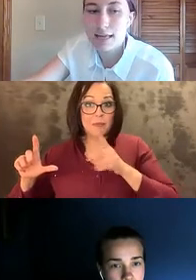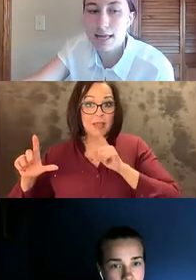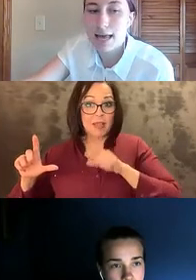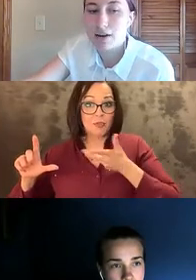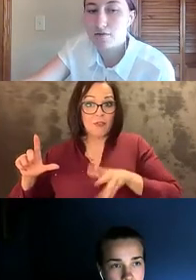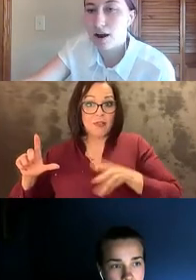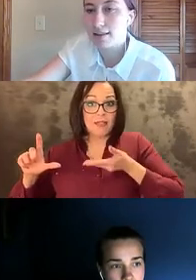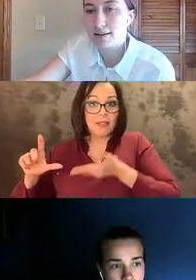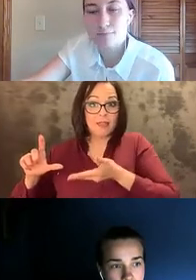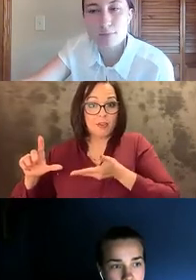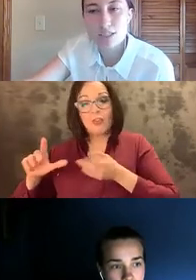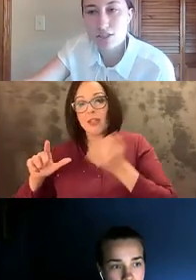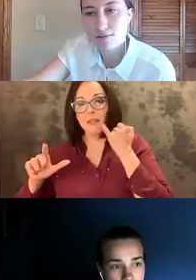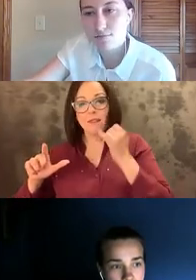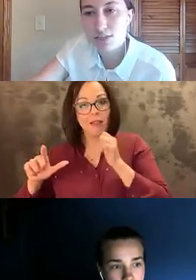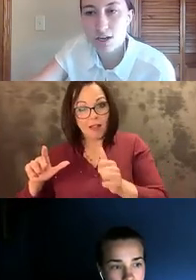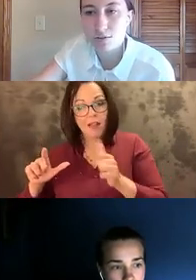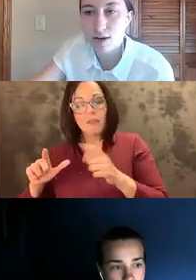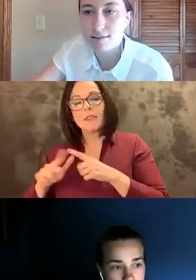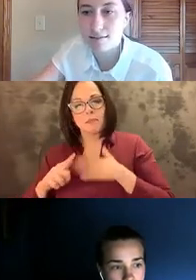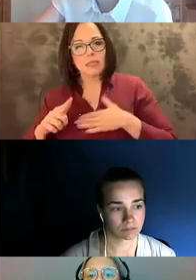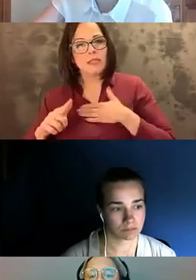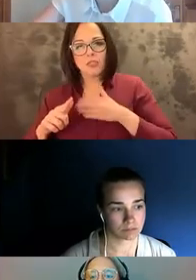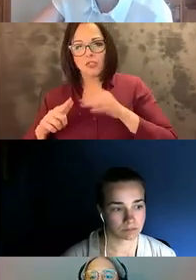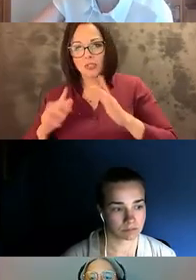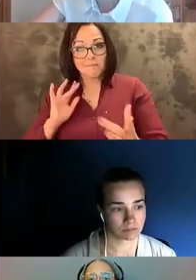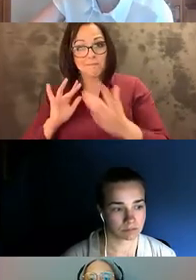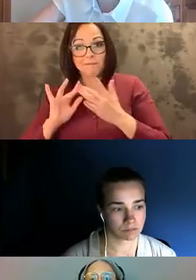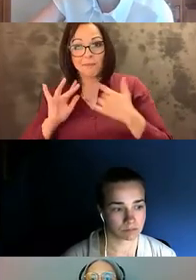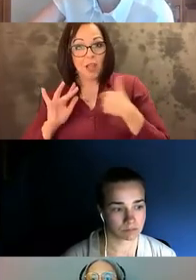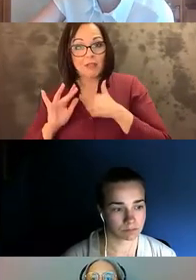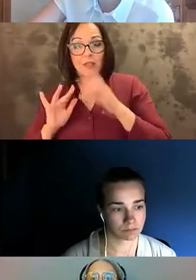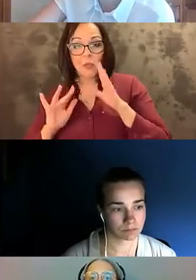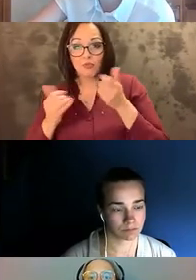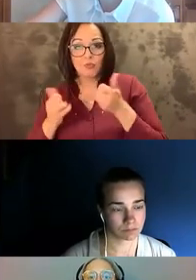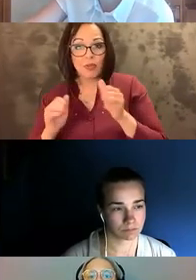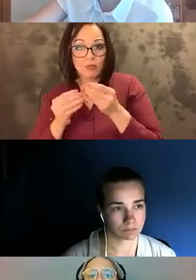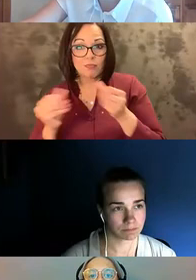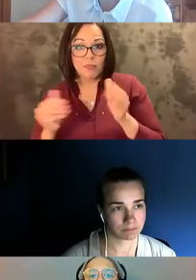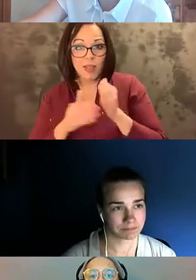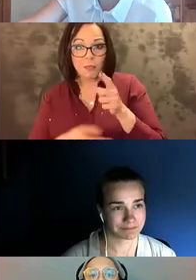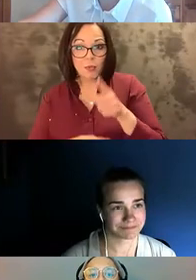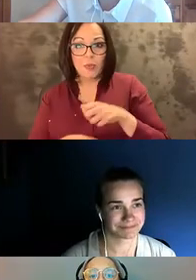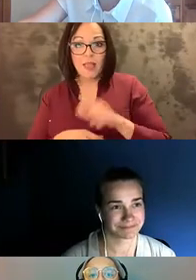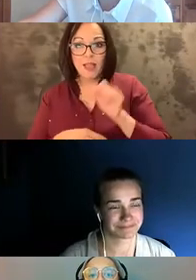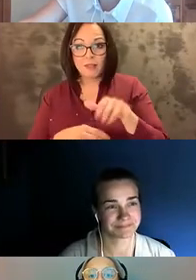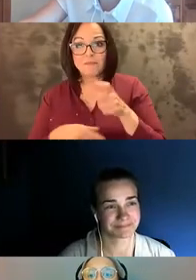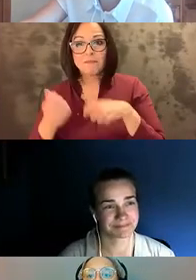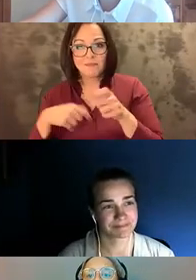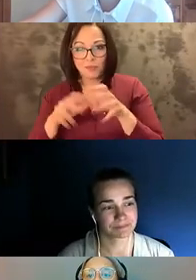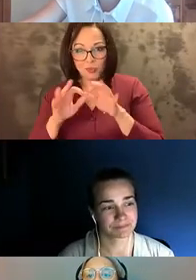answered. And if not, then please just reach out to us and we're going to do our best to help you with this question.